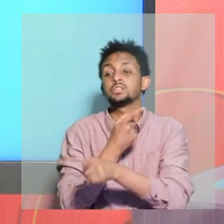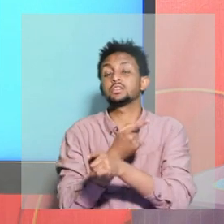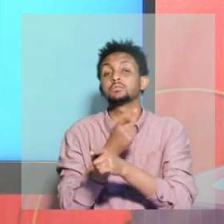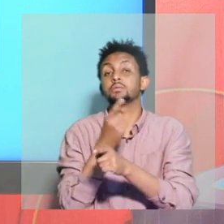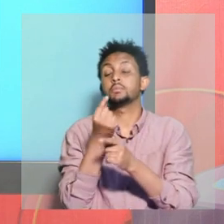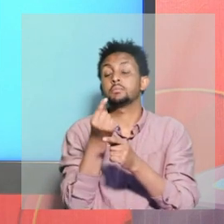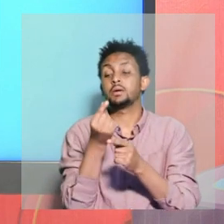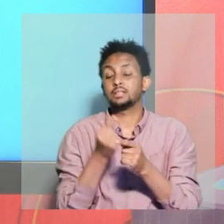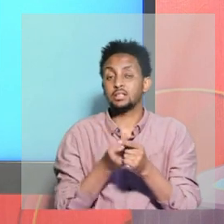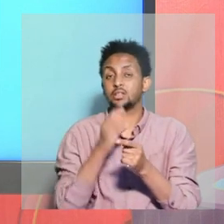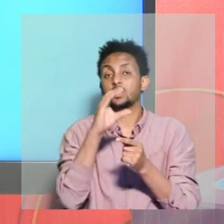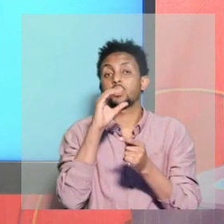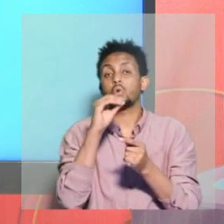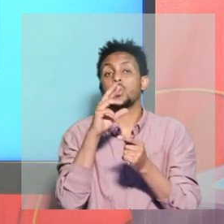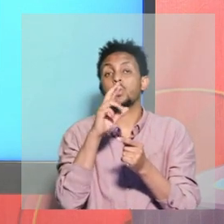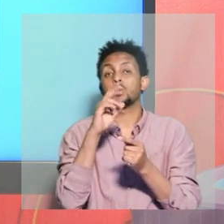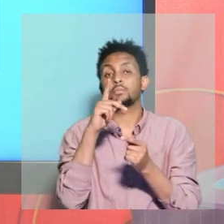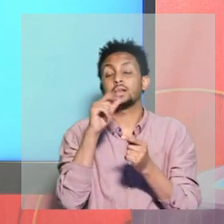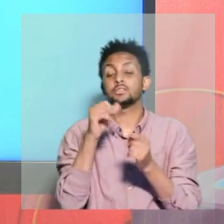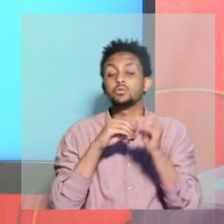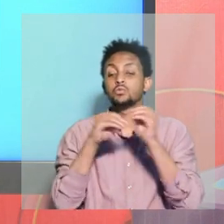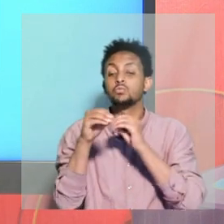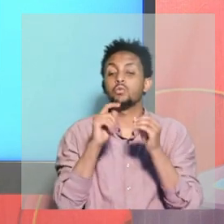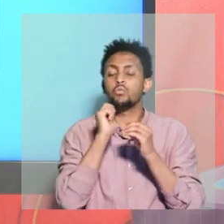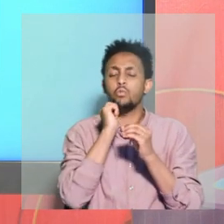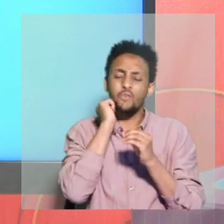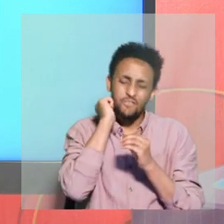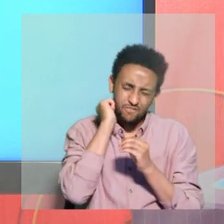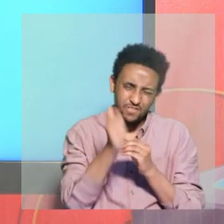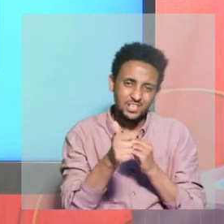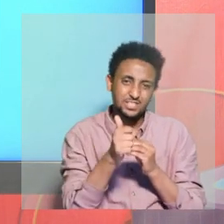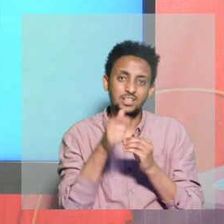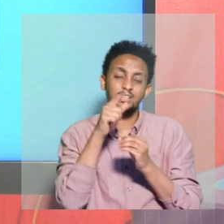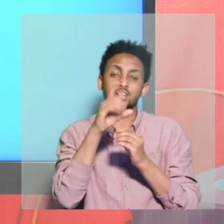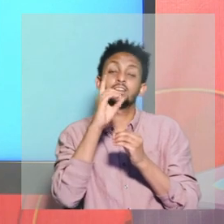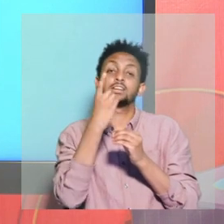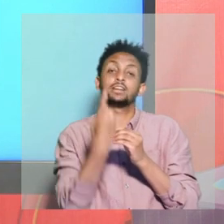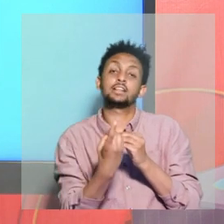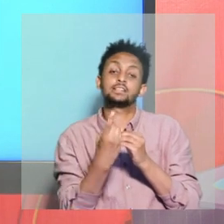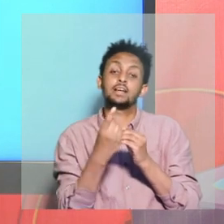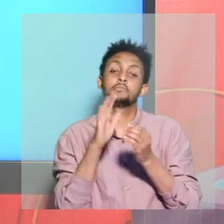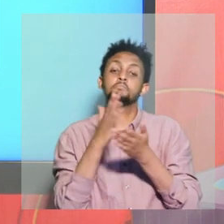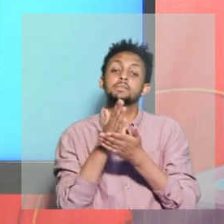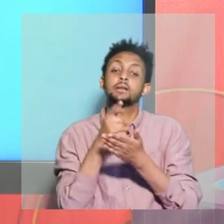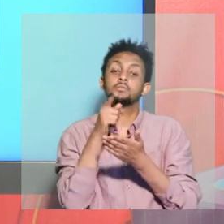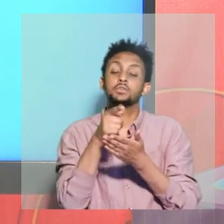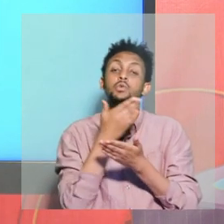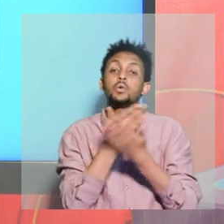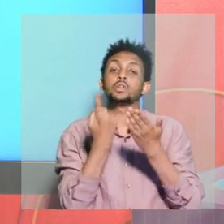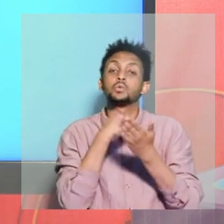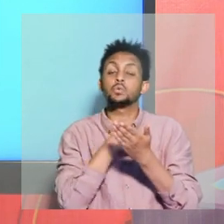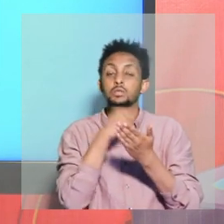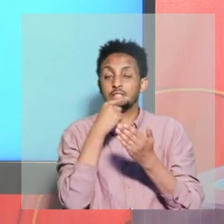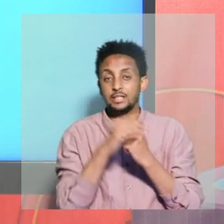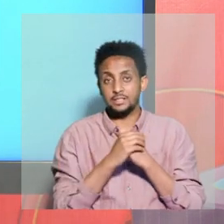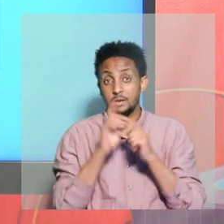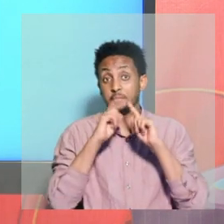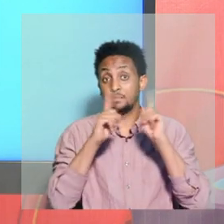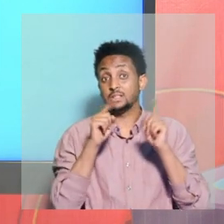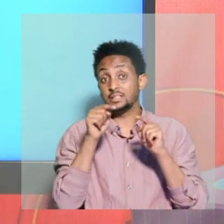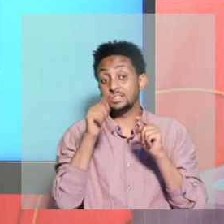those particles, the corpuscles, are moving more faster in a denser medium. This is what he says.